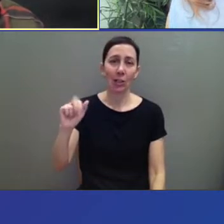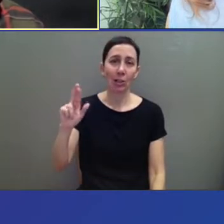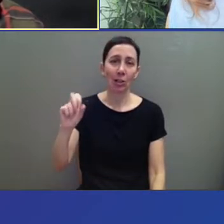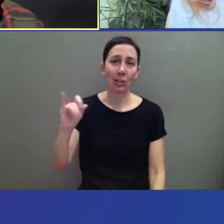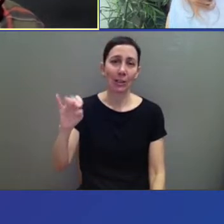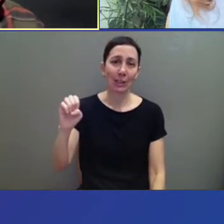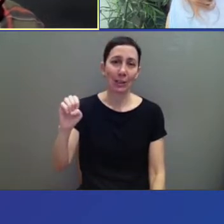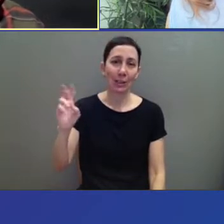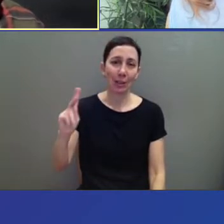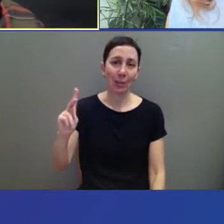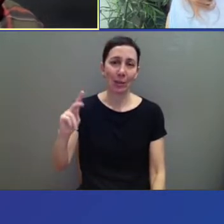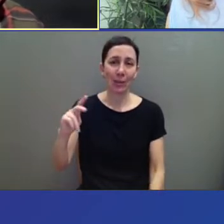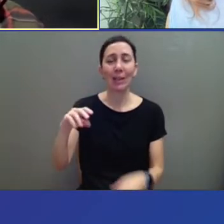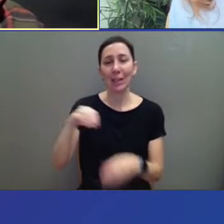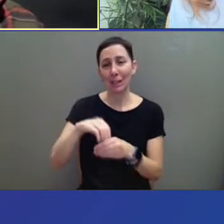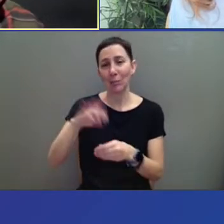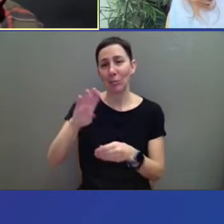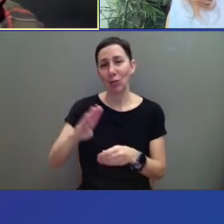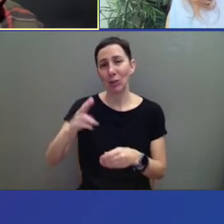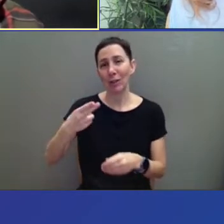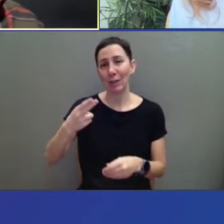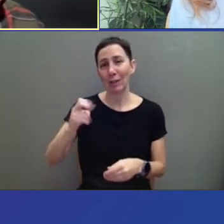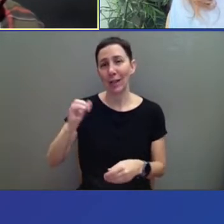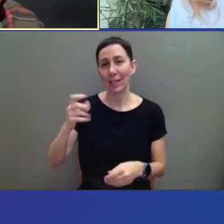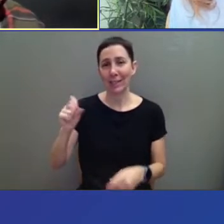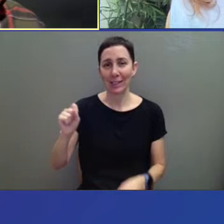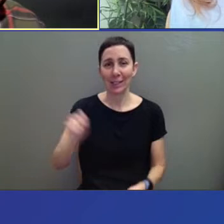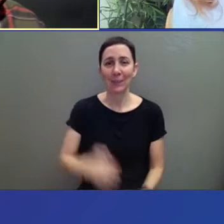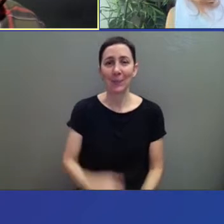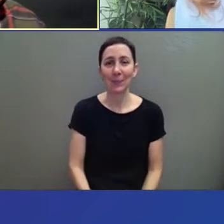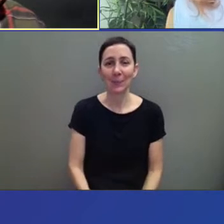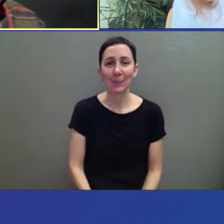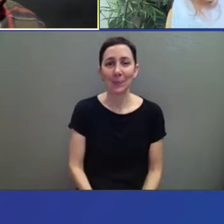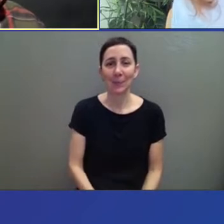as the New York City neighborhood of Brooklyn Heights.